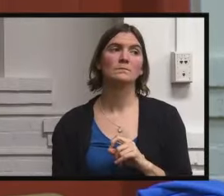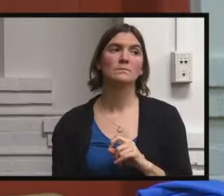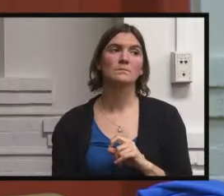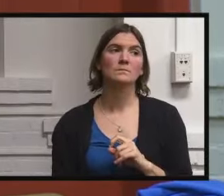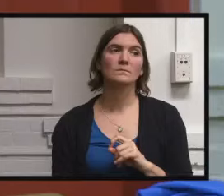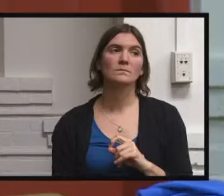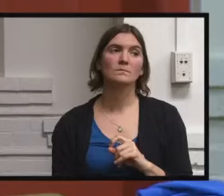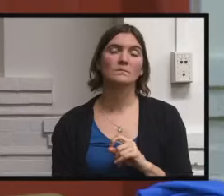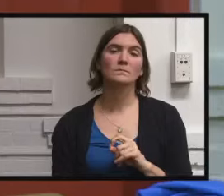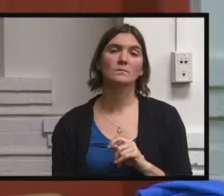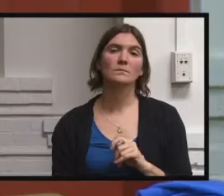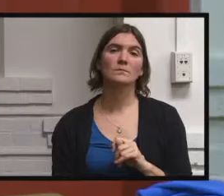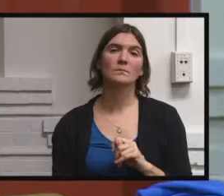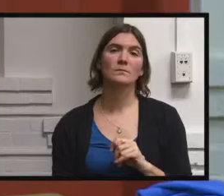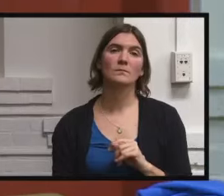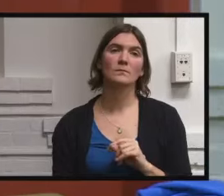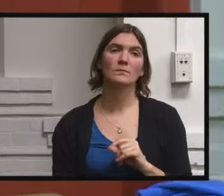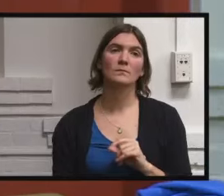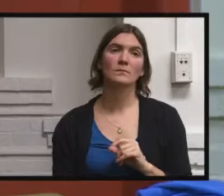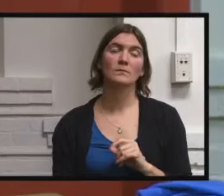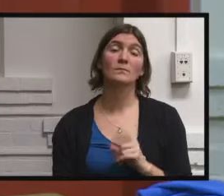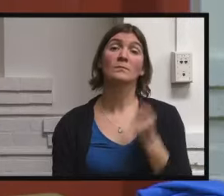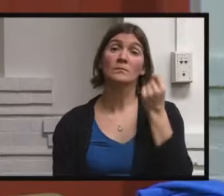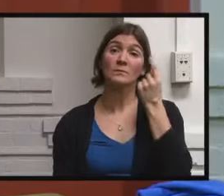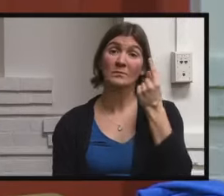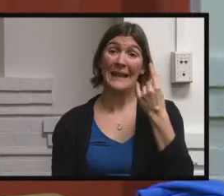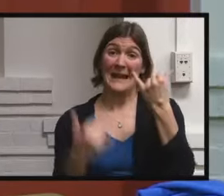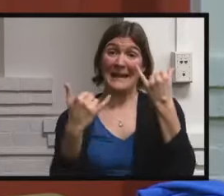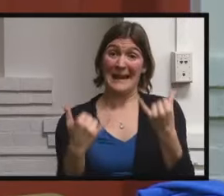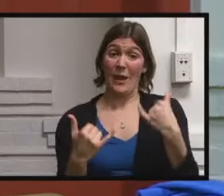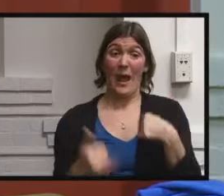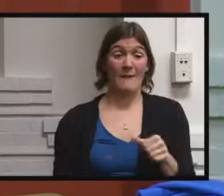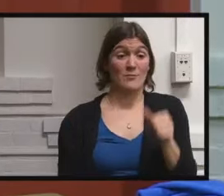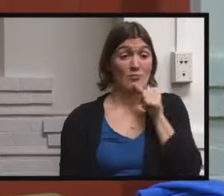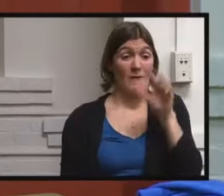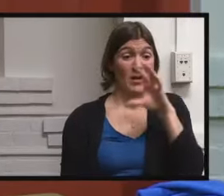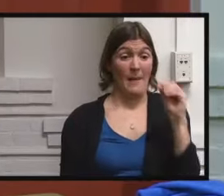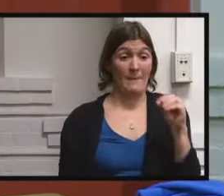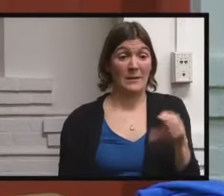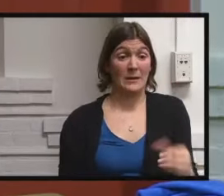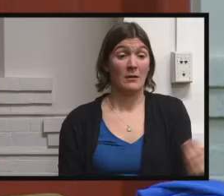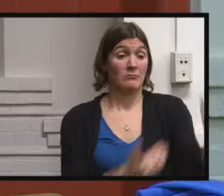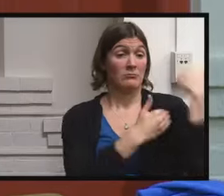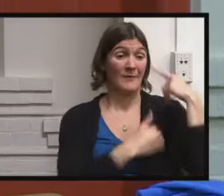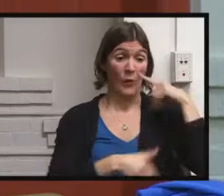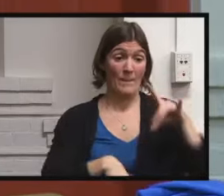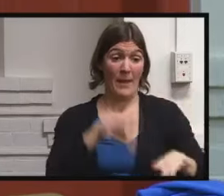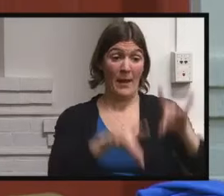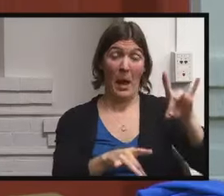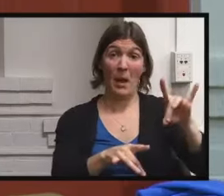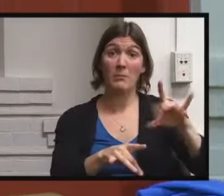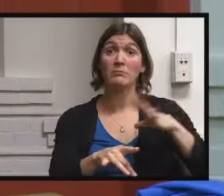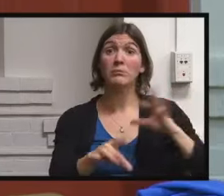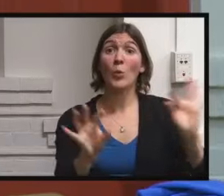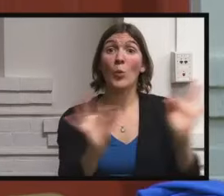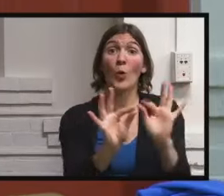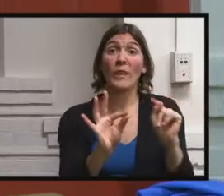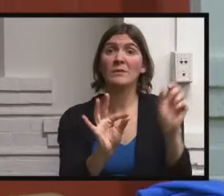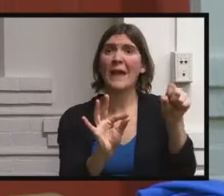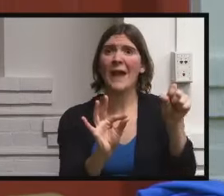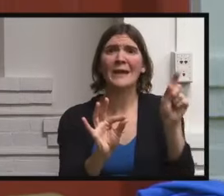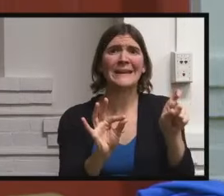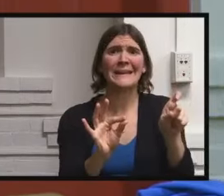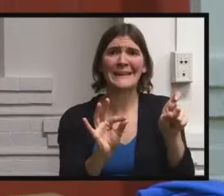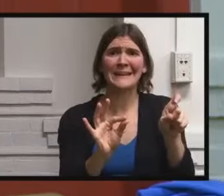I think the fact that there now is a private sector handling that is crucial